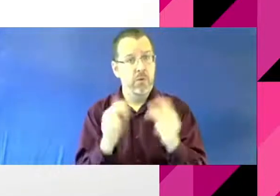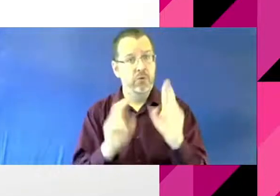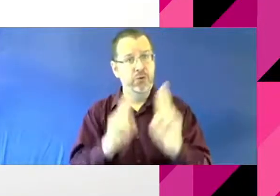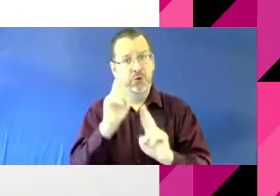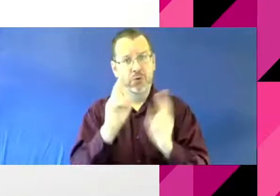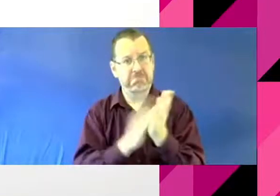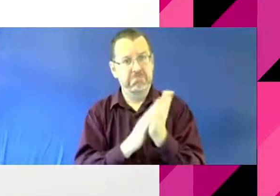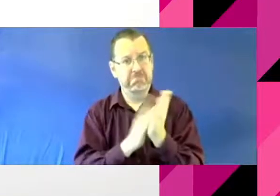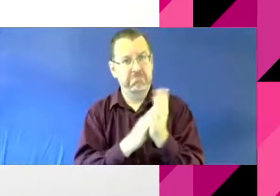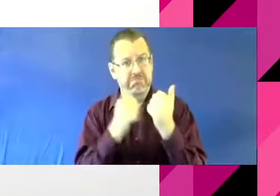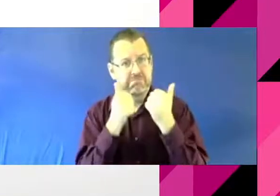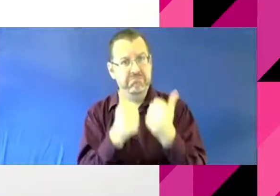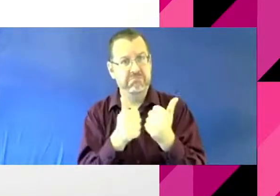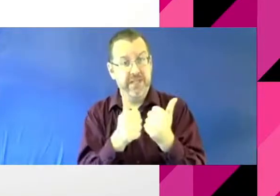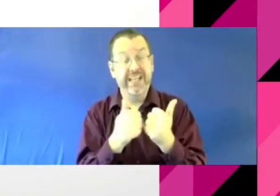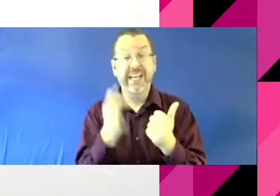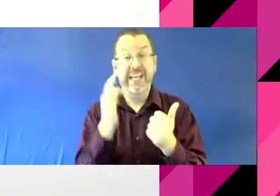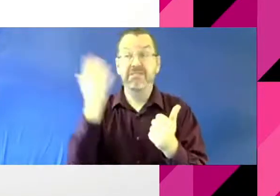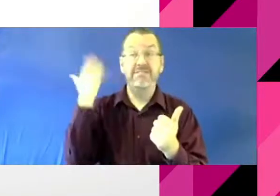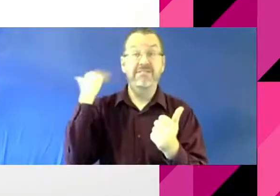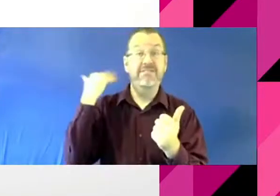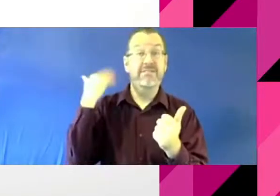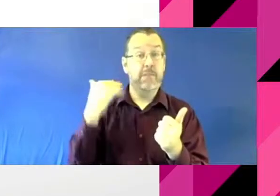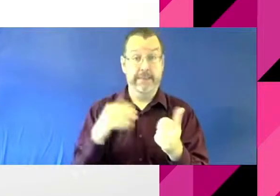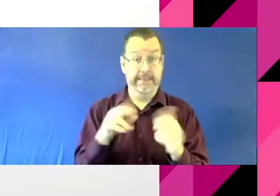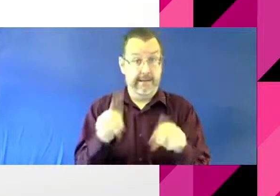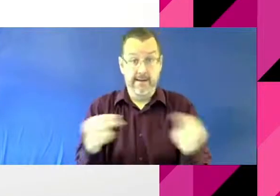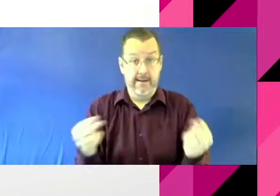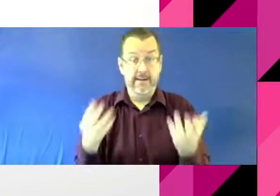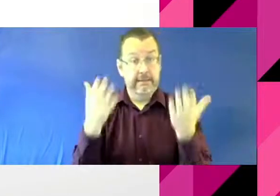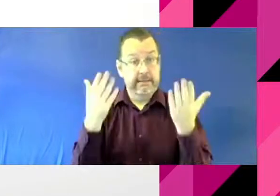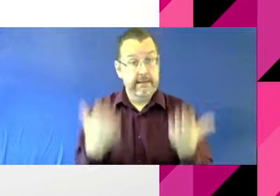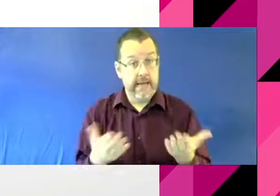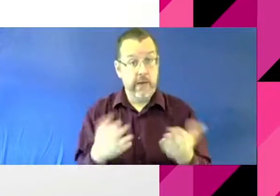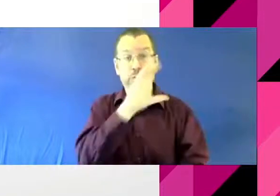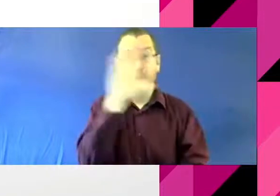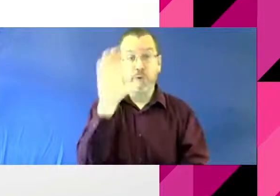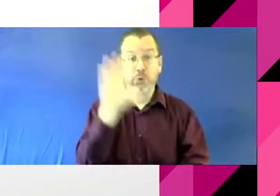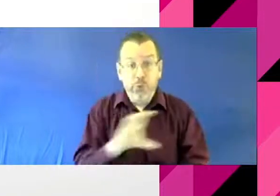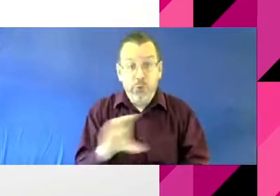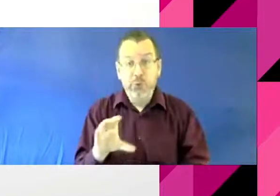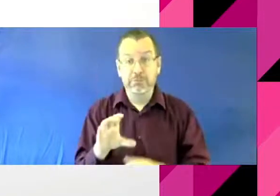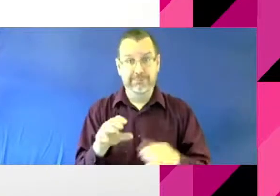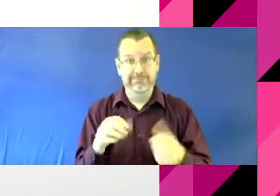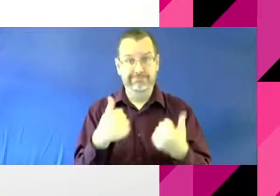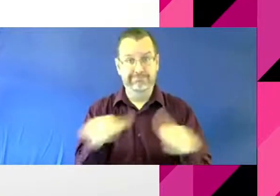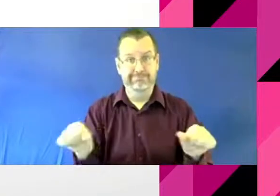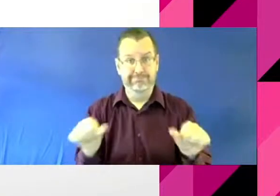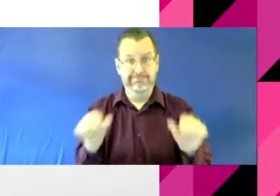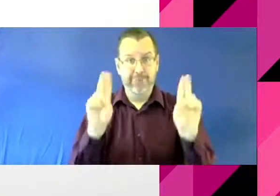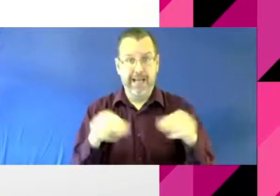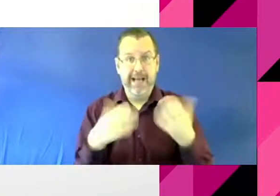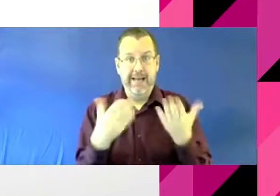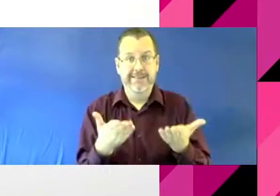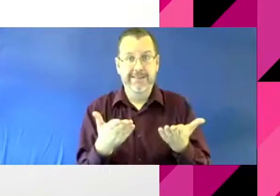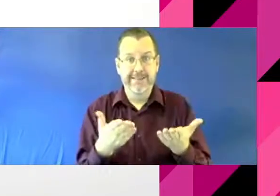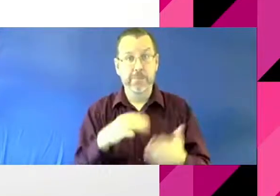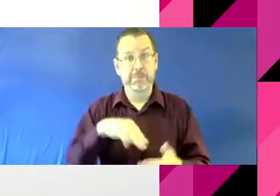different, maybe that might not be the case. But thanks to Zoom and technology, we'll embrace this. And we have embraced it for the last number of months, where a lot